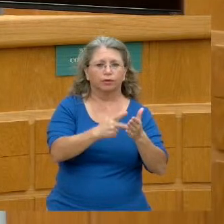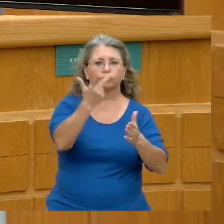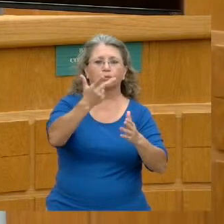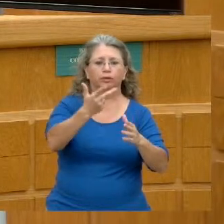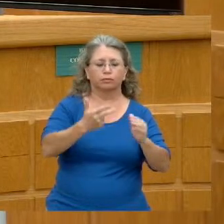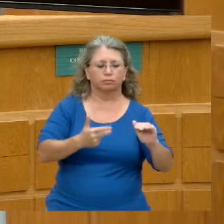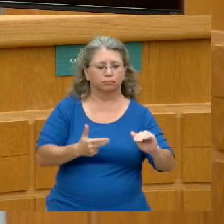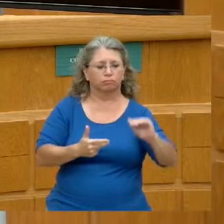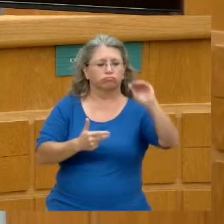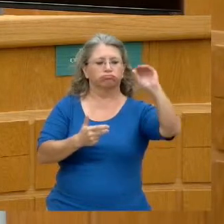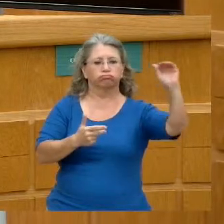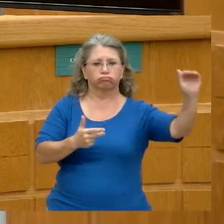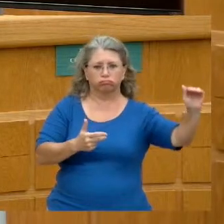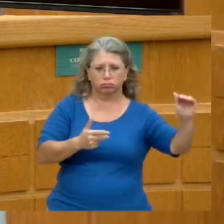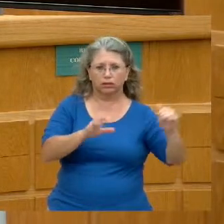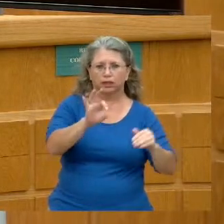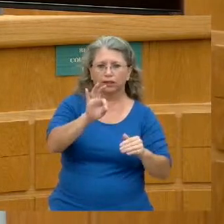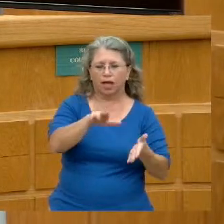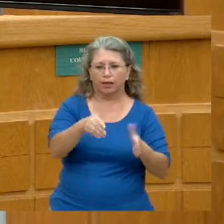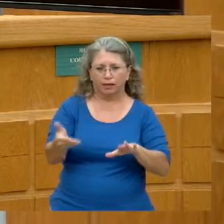deaths in the county.